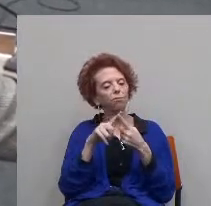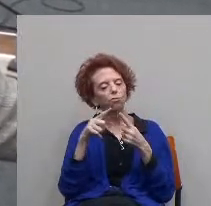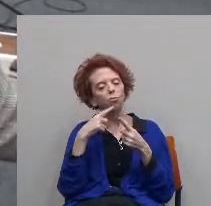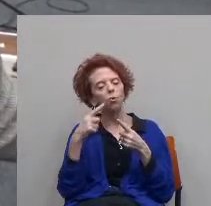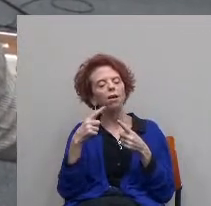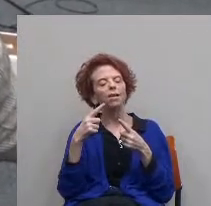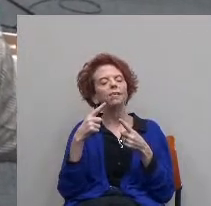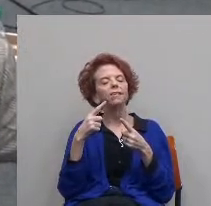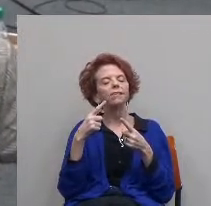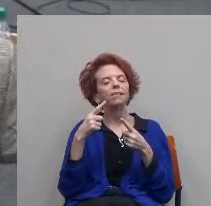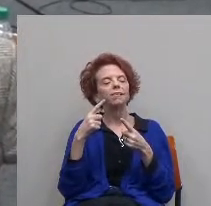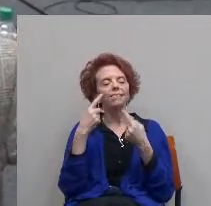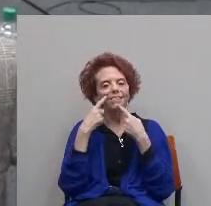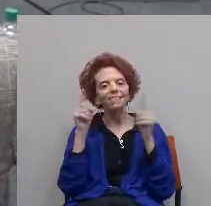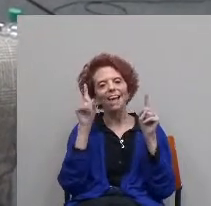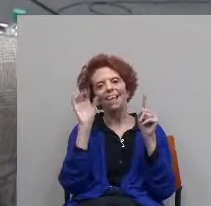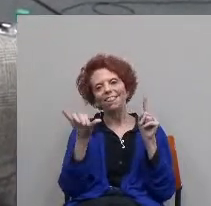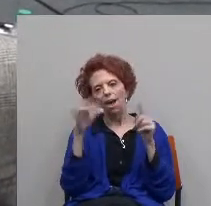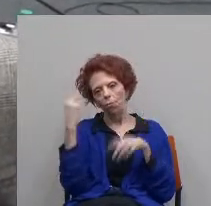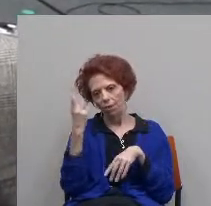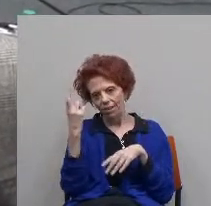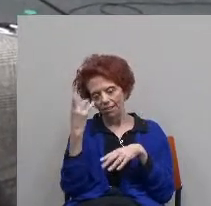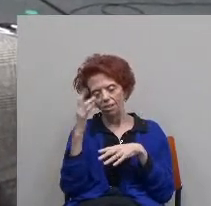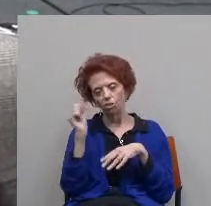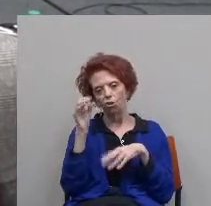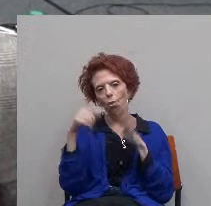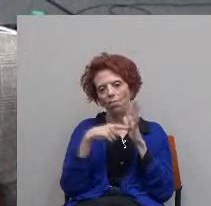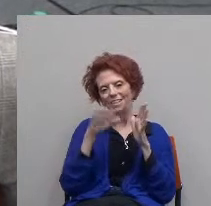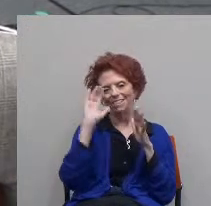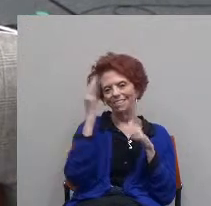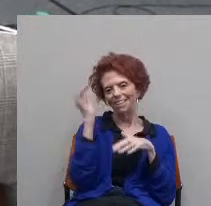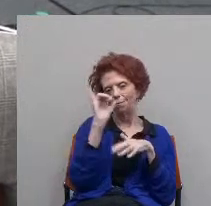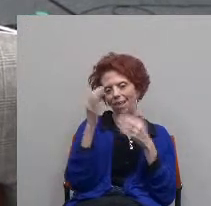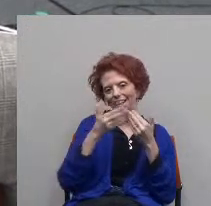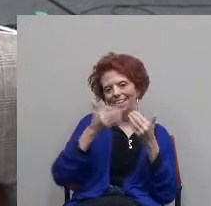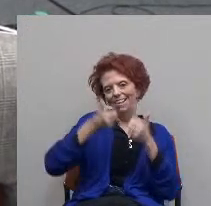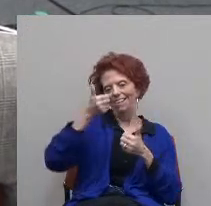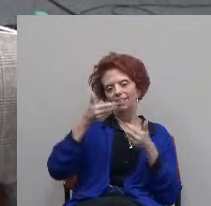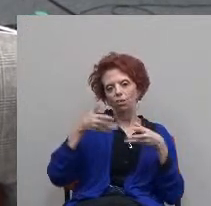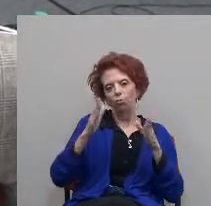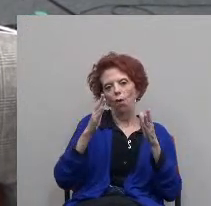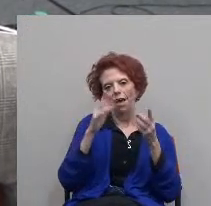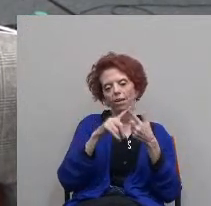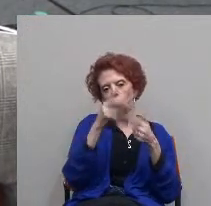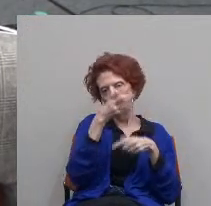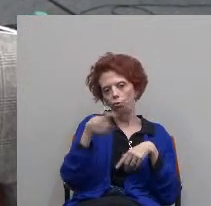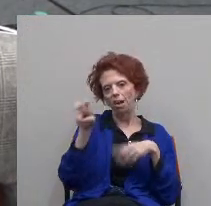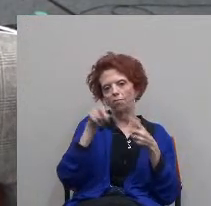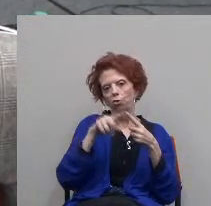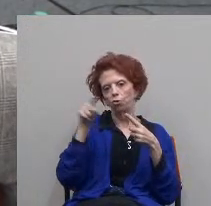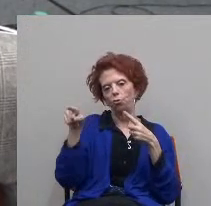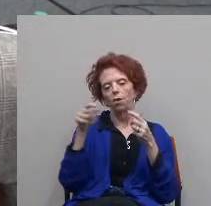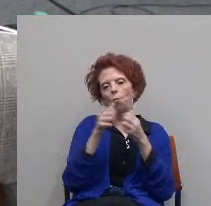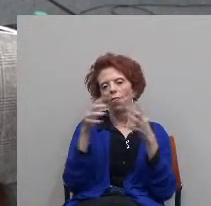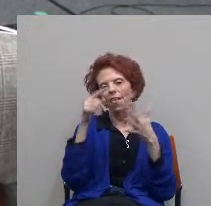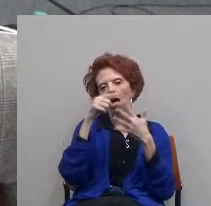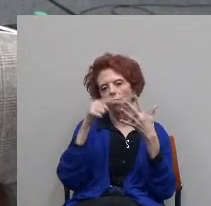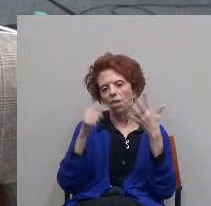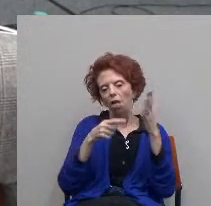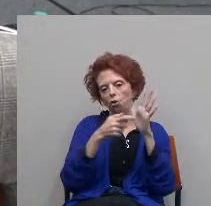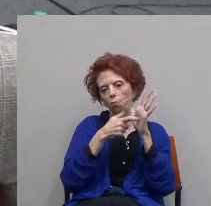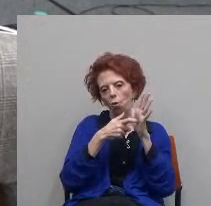would tie them into just using the land for that reason. So this seemed like the easiest way to transfer the land to Natchitoches without any of those